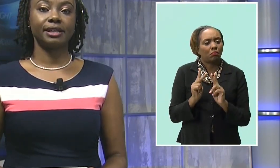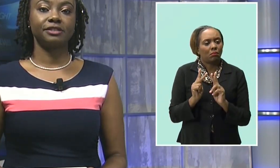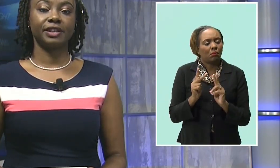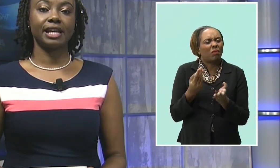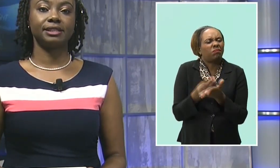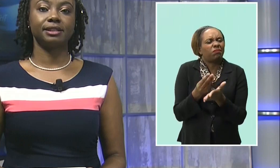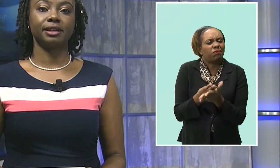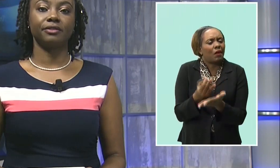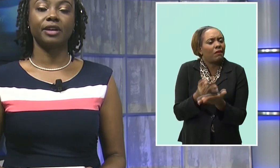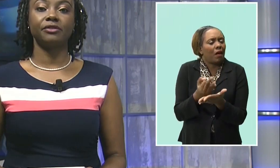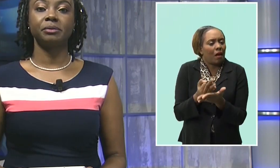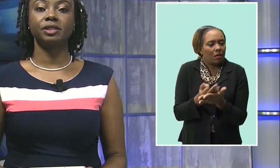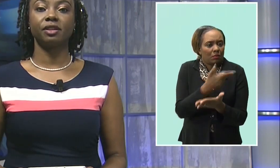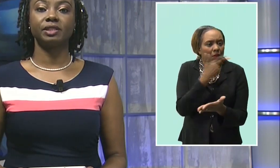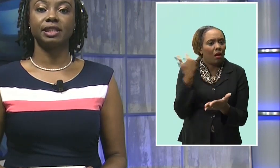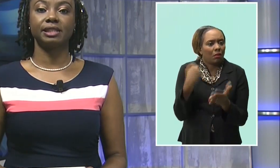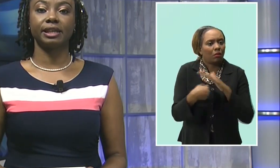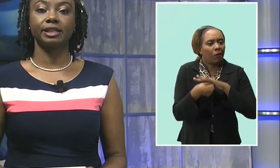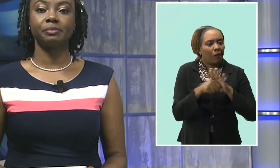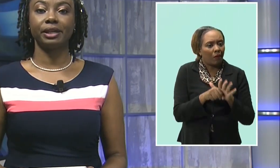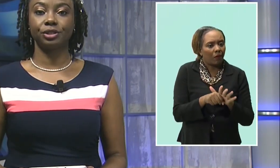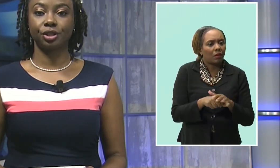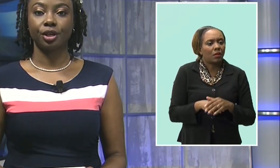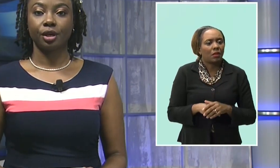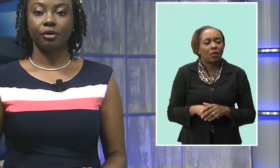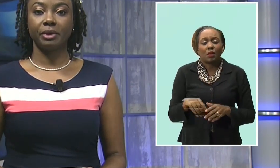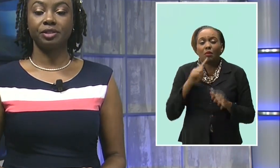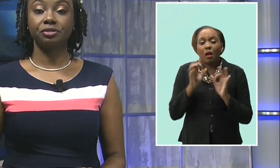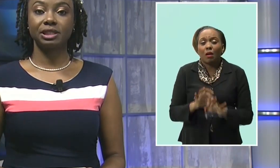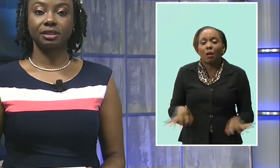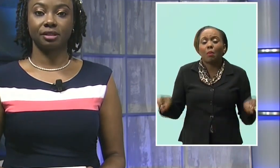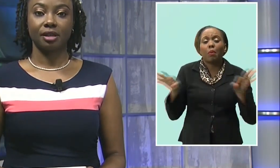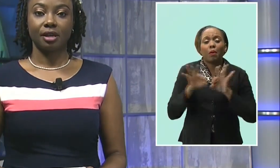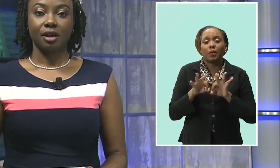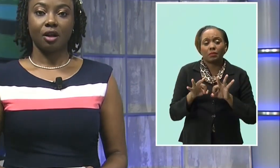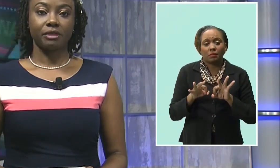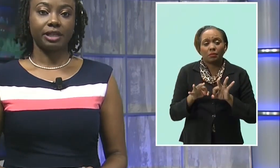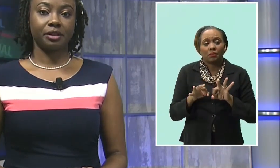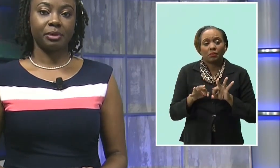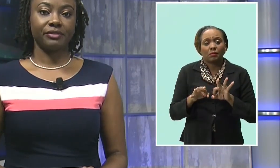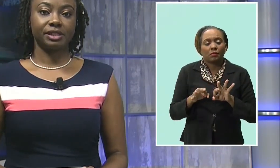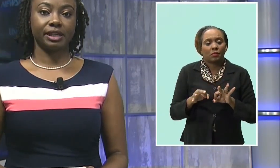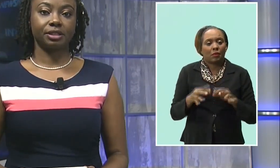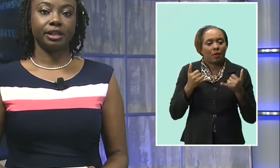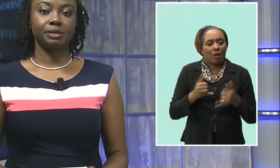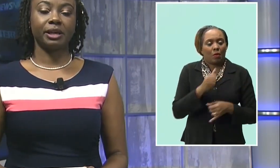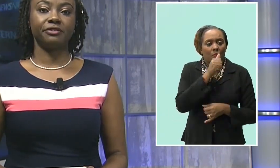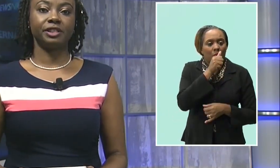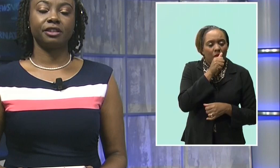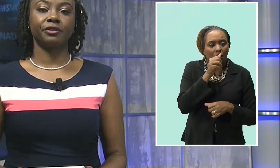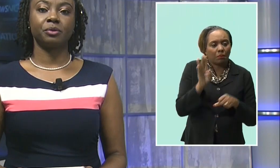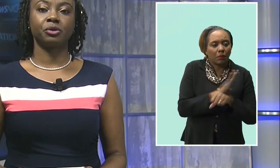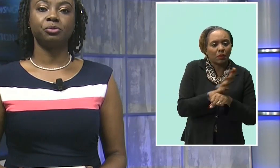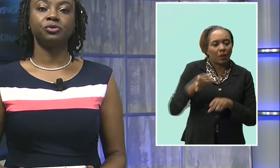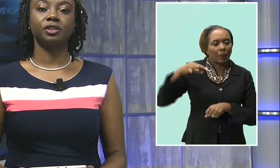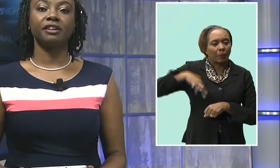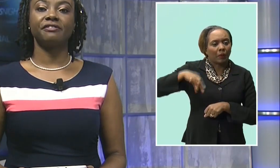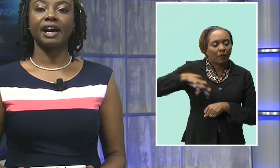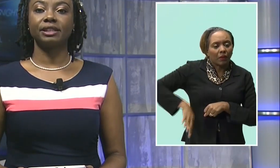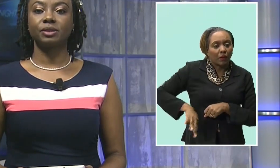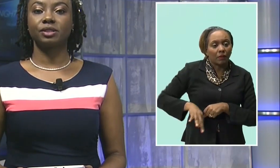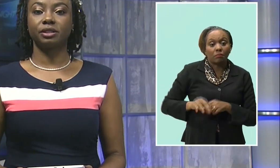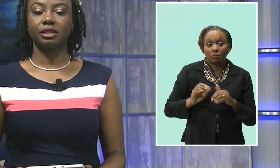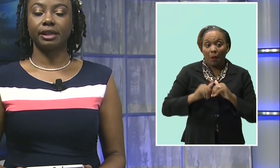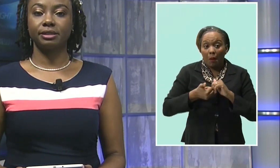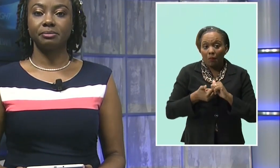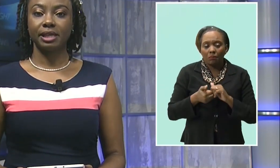Jordan says financing of government services and expenditure remains critical. Already, the private sector is benefiting from the removal of